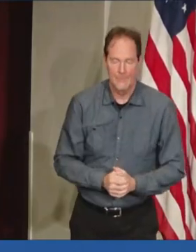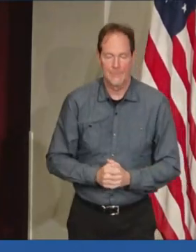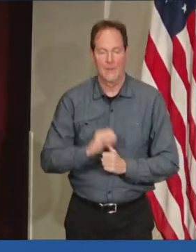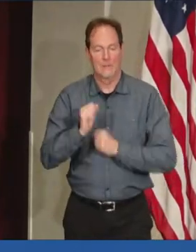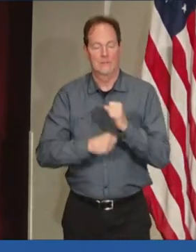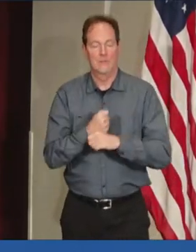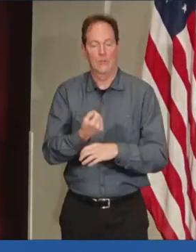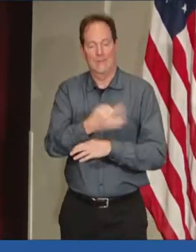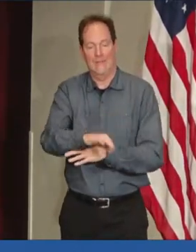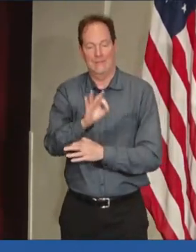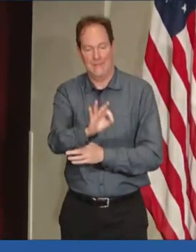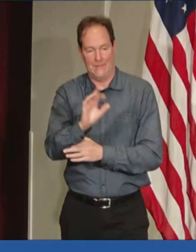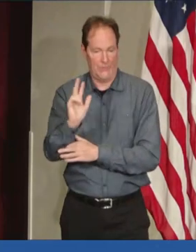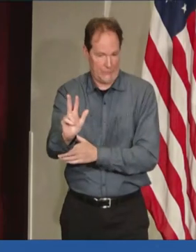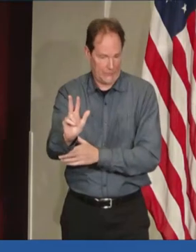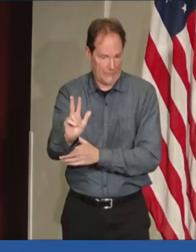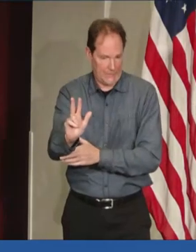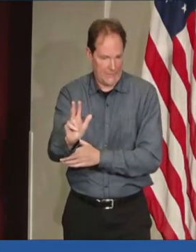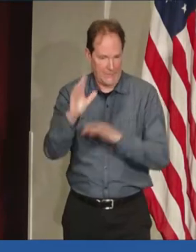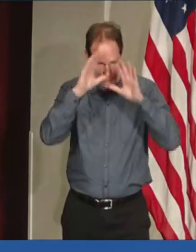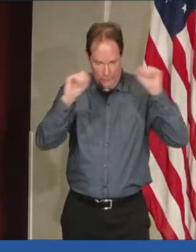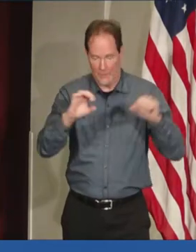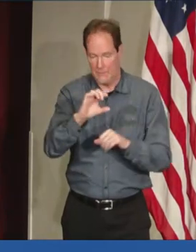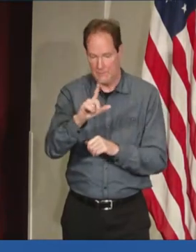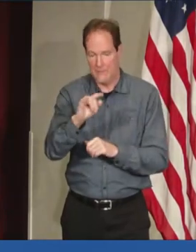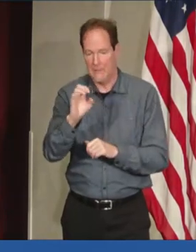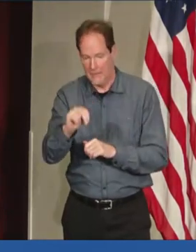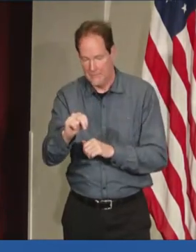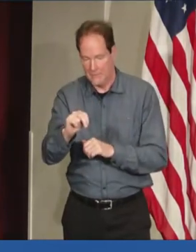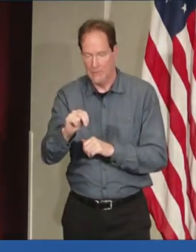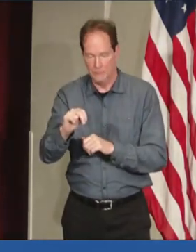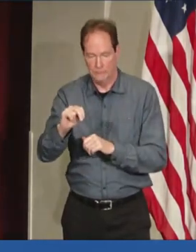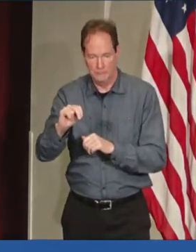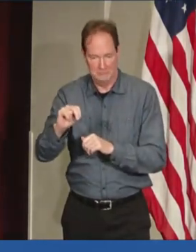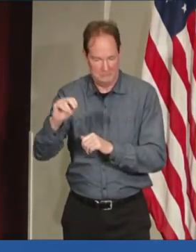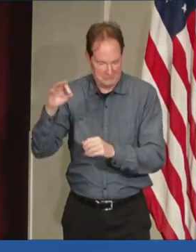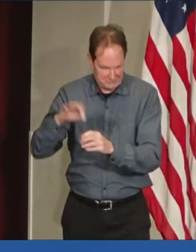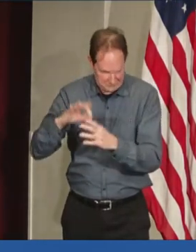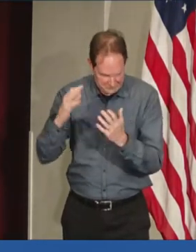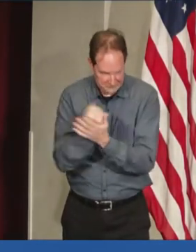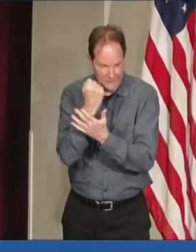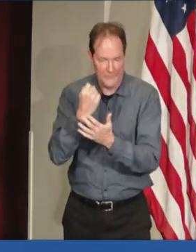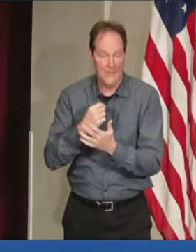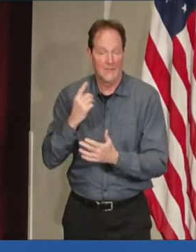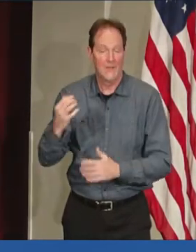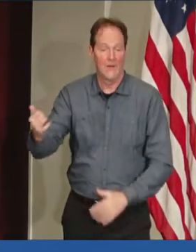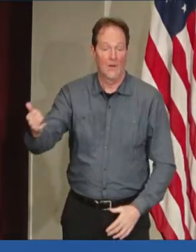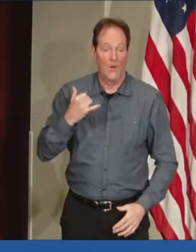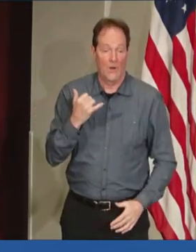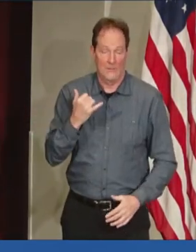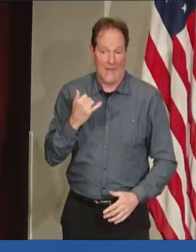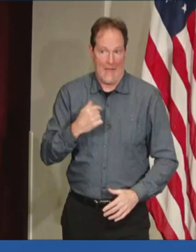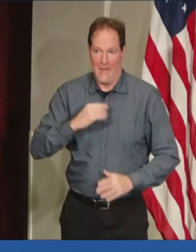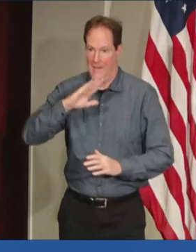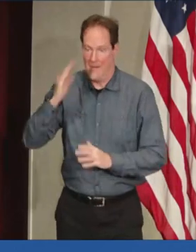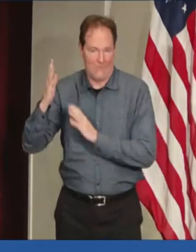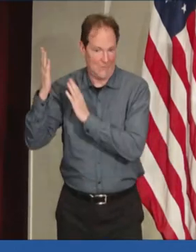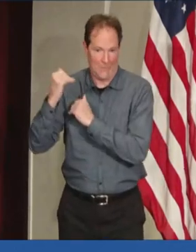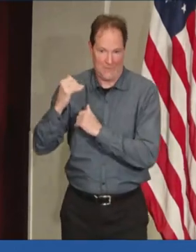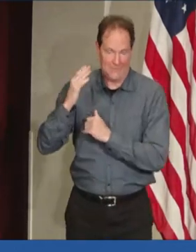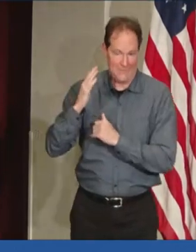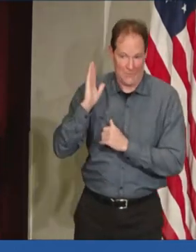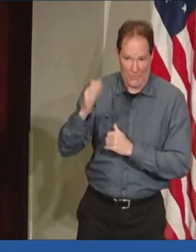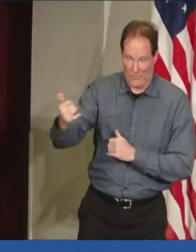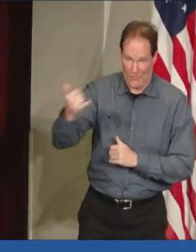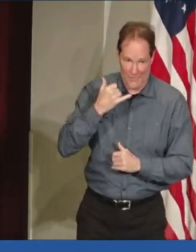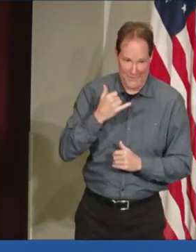1993, when President Clinton had been elected, I got a call from someone I really never expected to get a